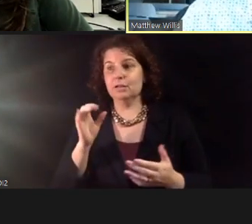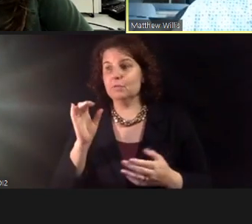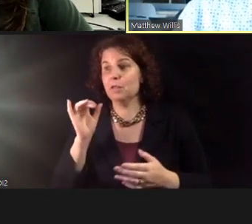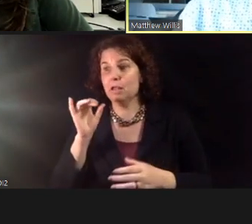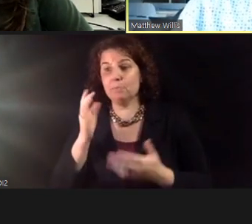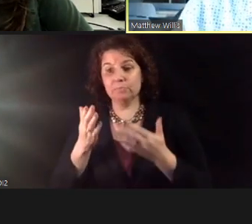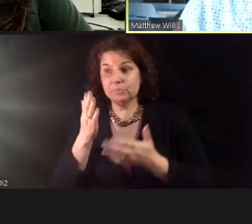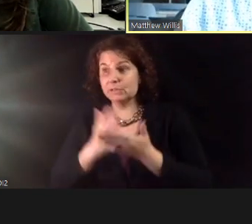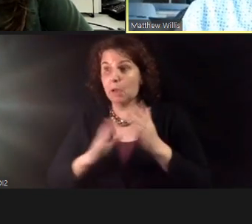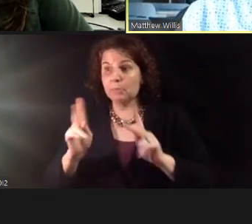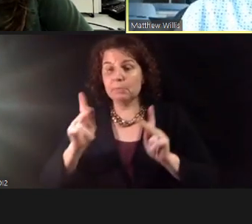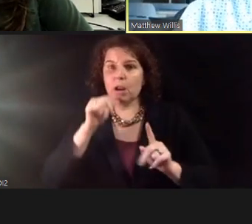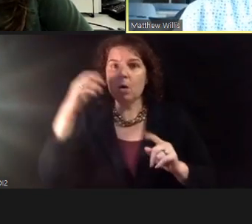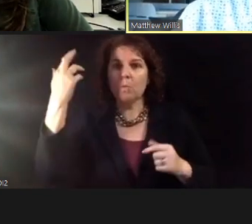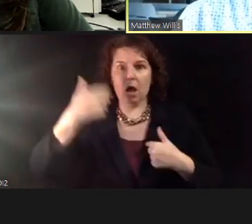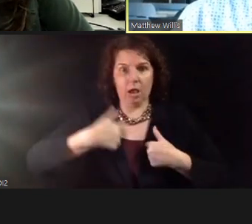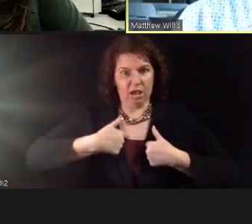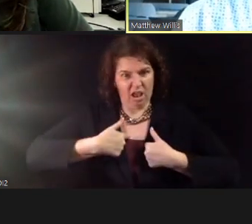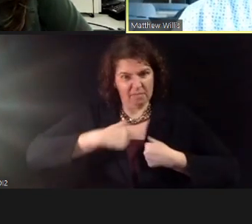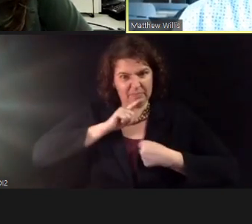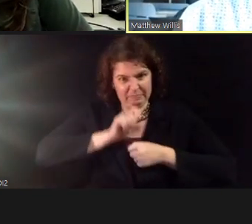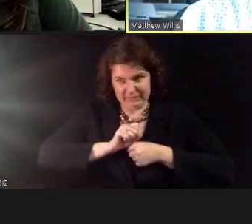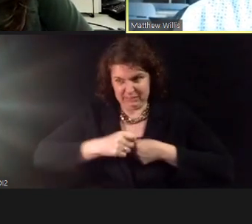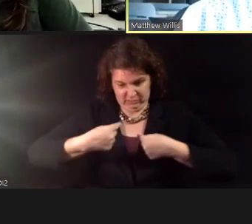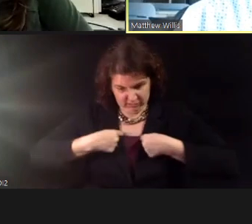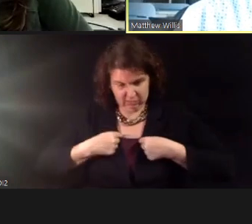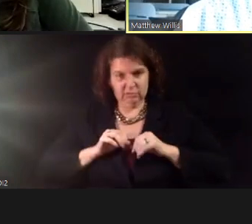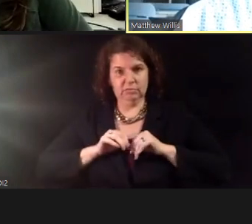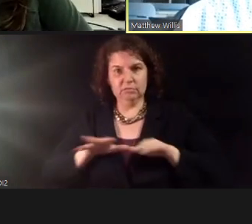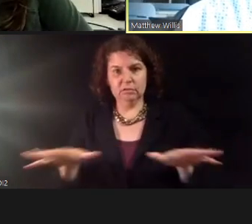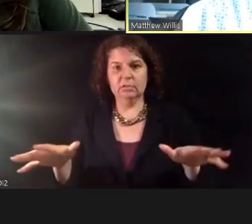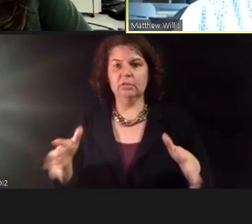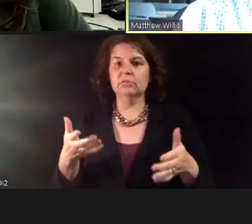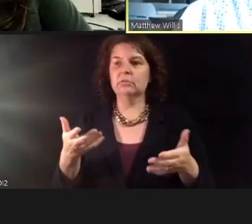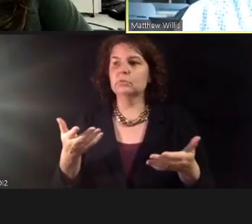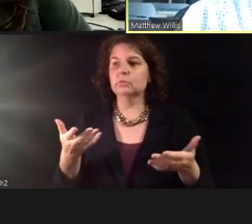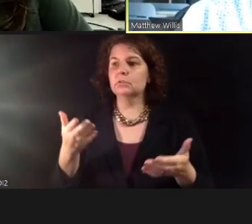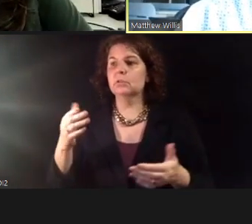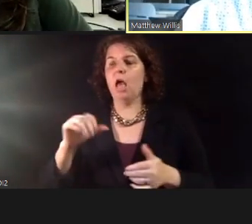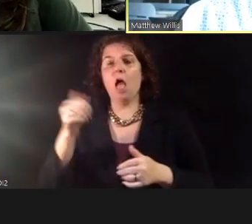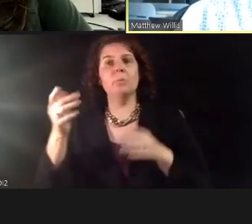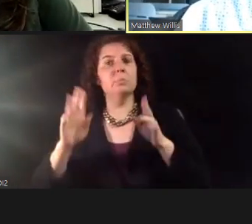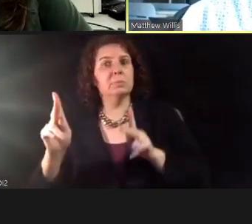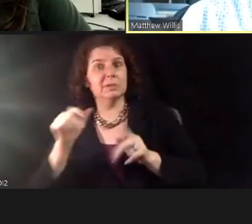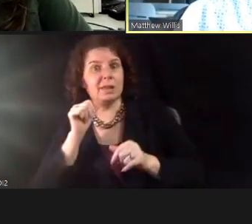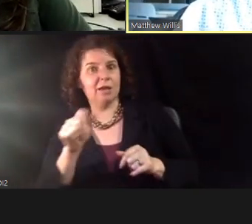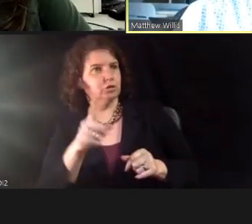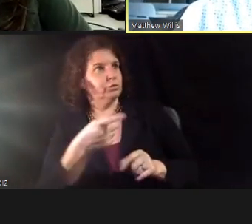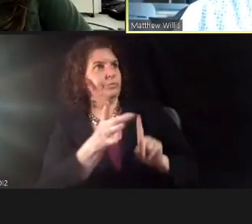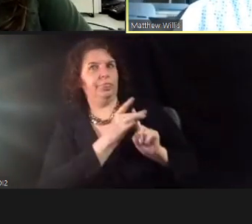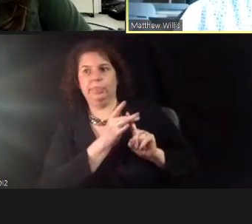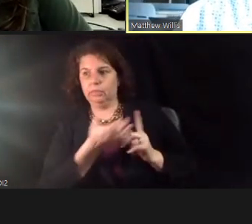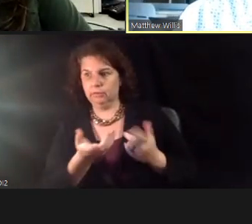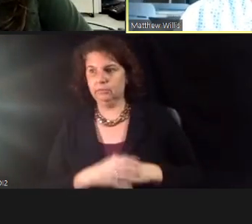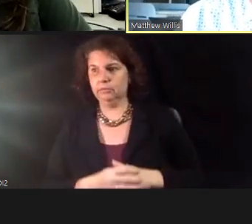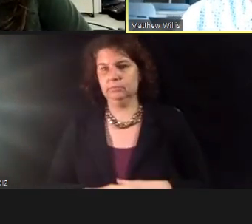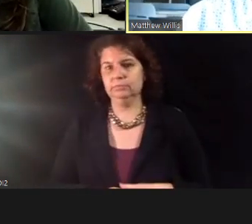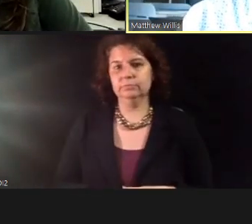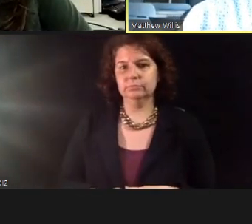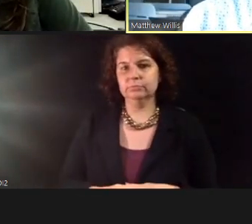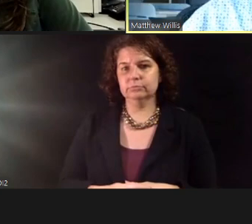more indolent experience of a longer duration of symptoms are generally